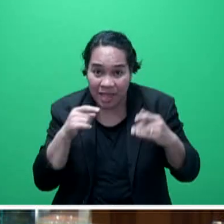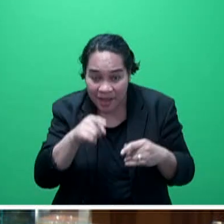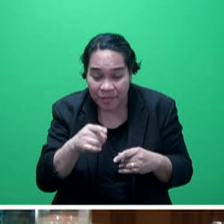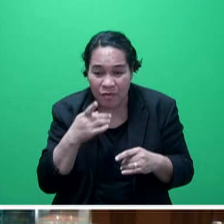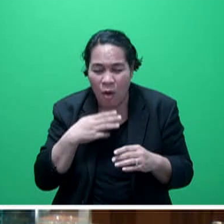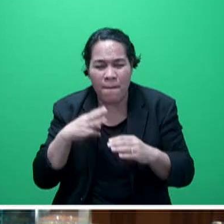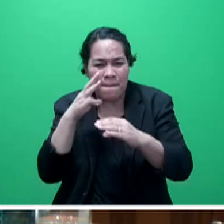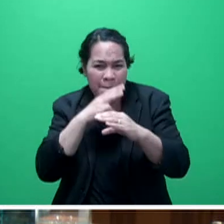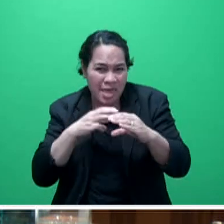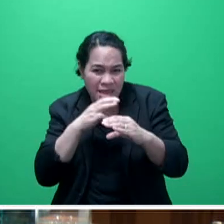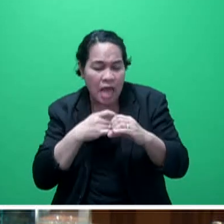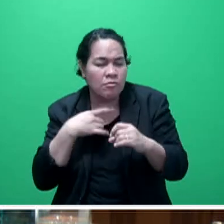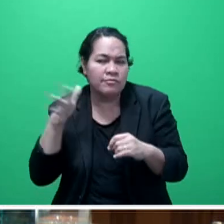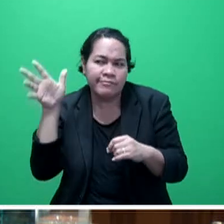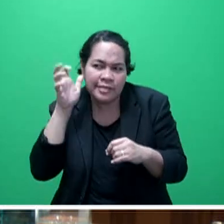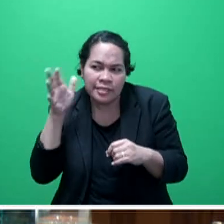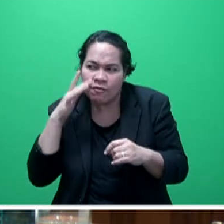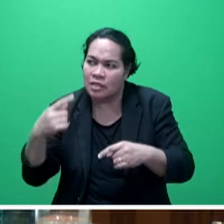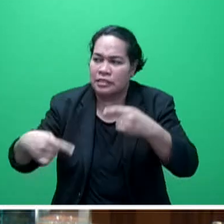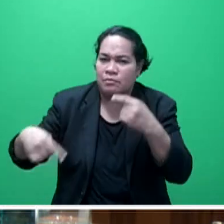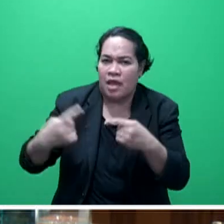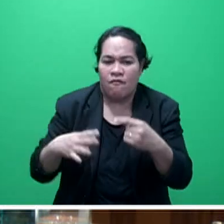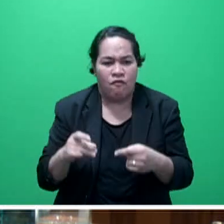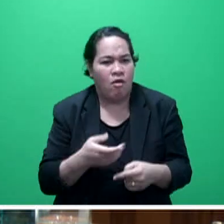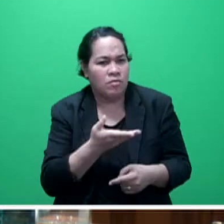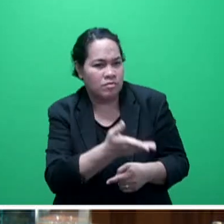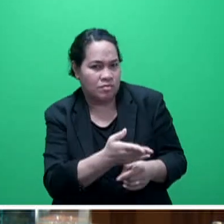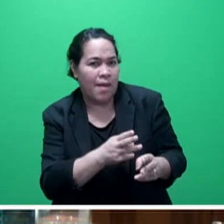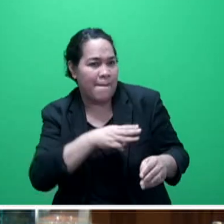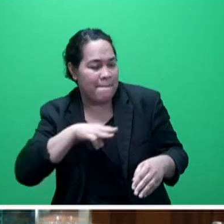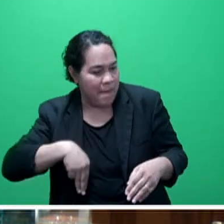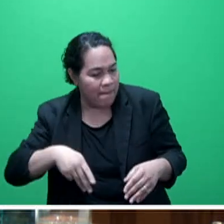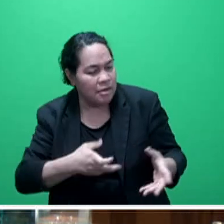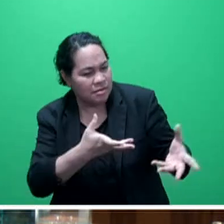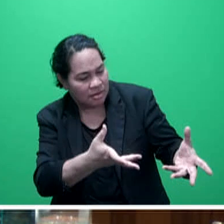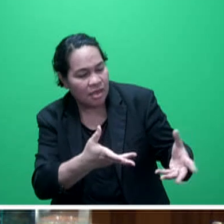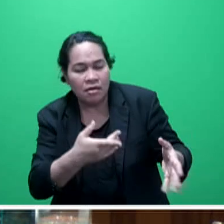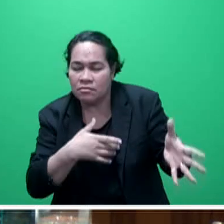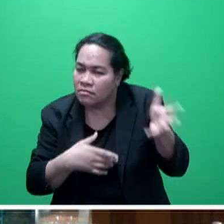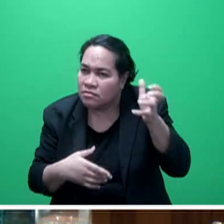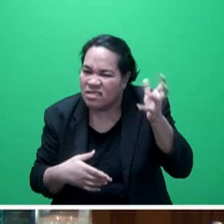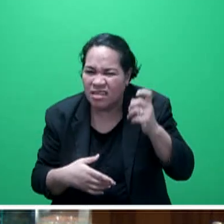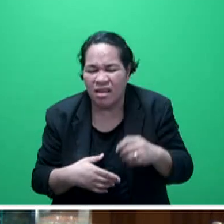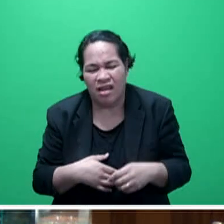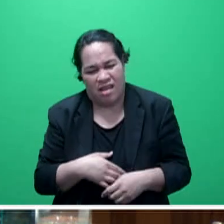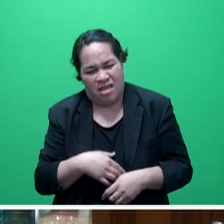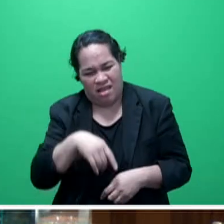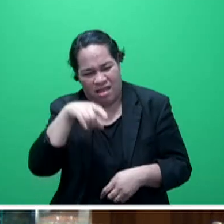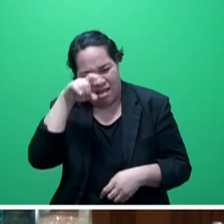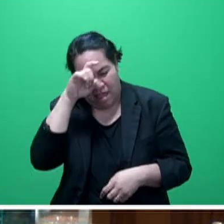and again, listening to the debate from the opposition members, I can only say that nothing will change the